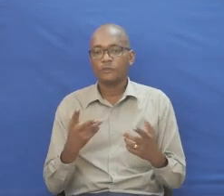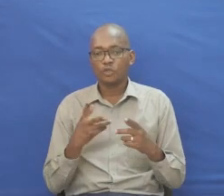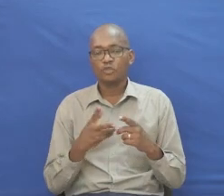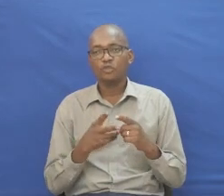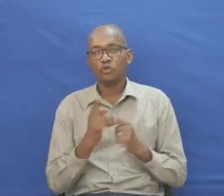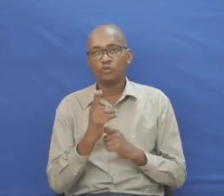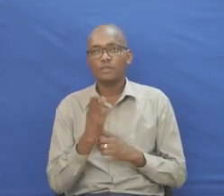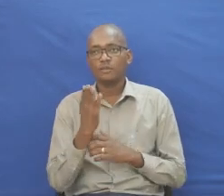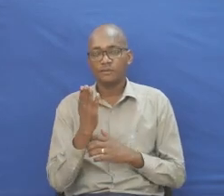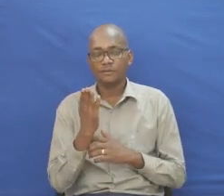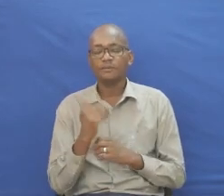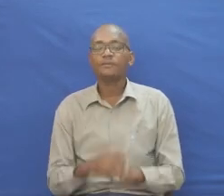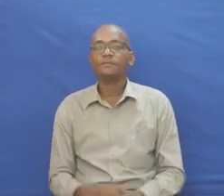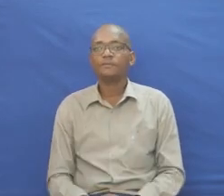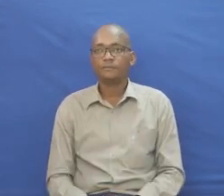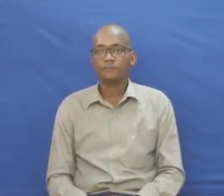Solution.